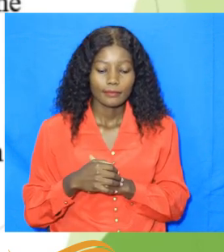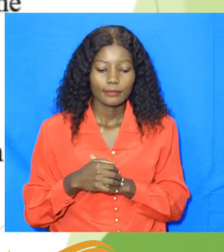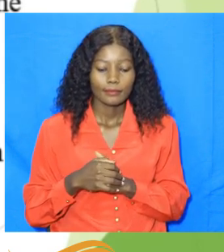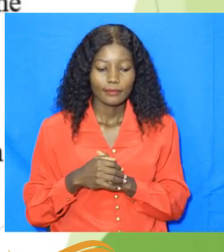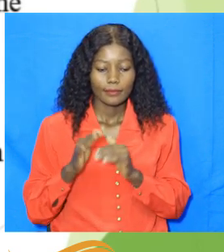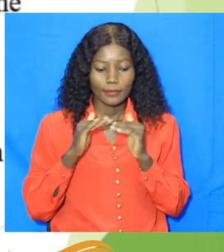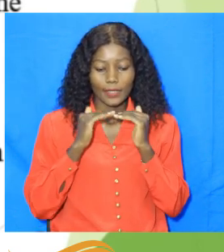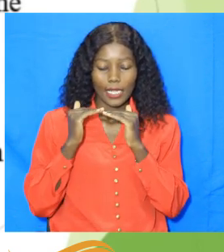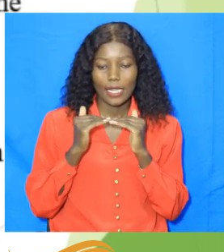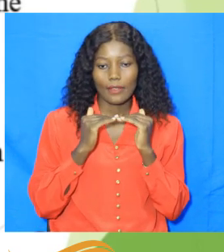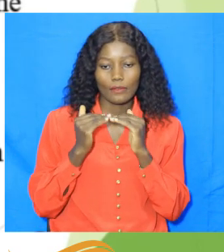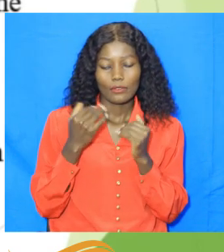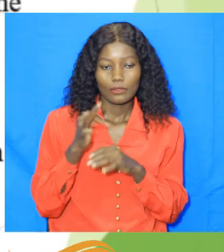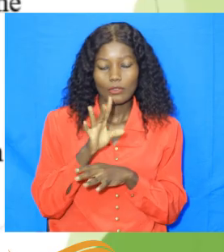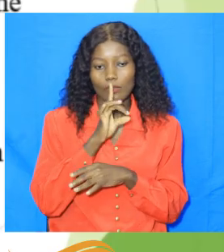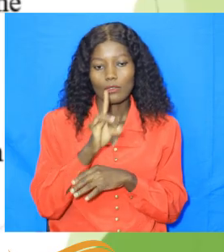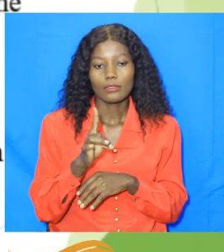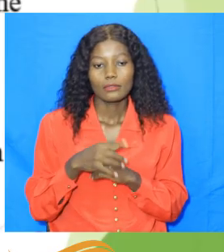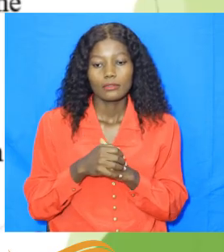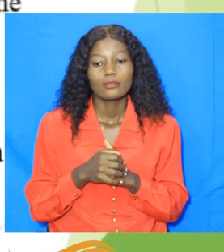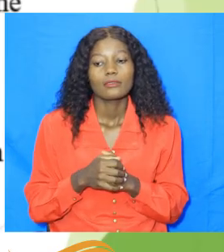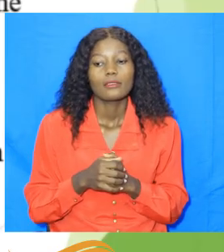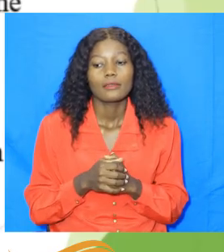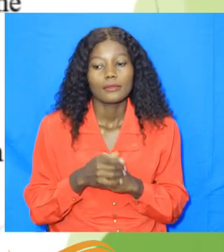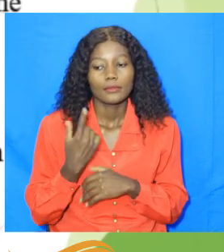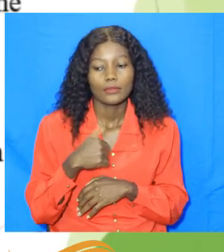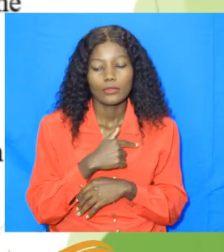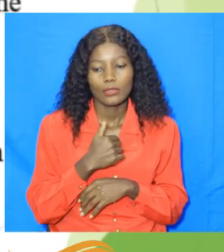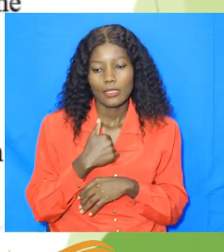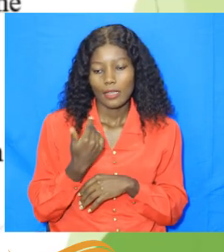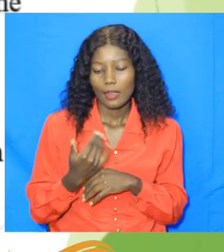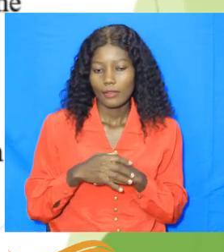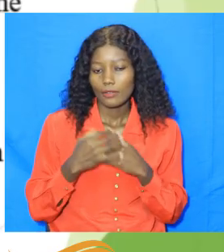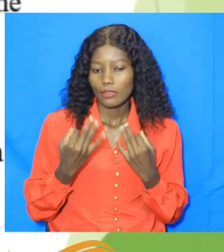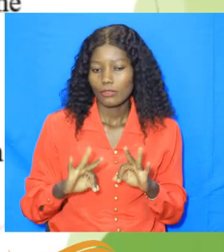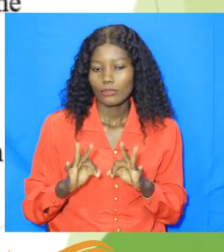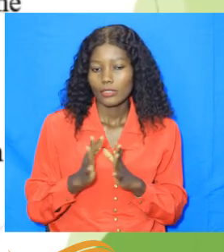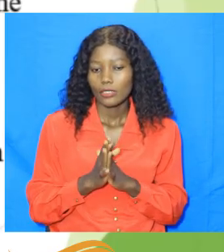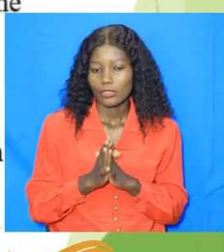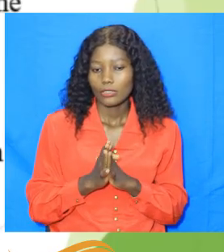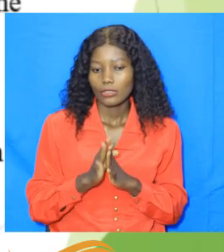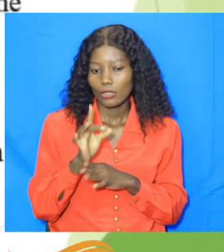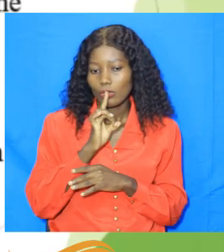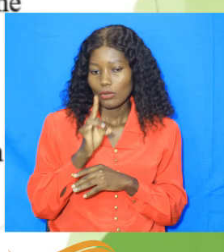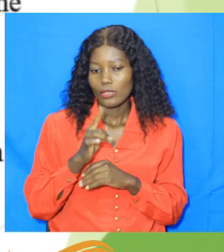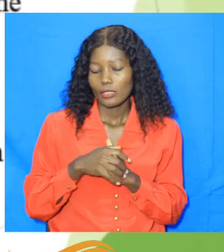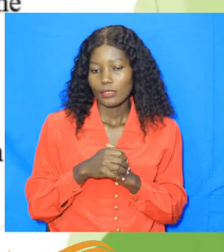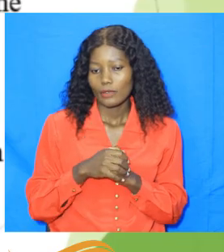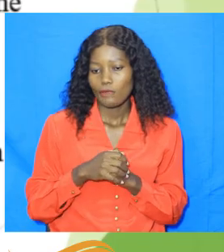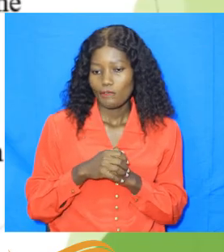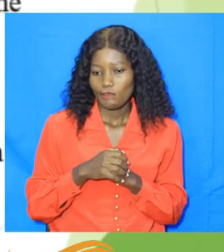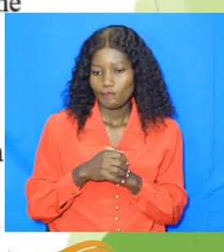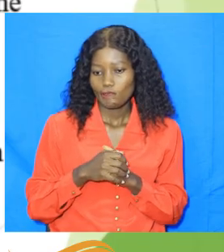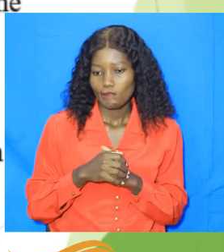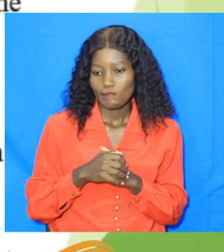level of warnings. That is, we have the official warnings. And for those official warnings,